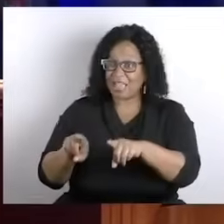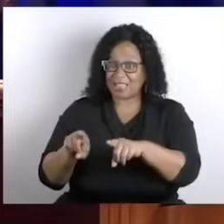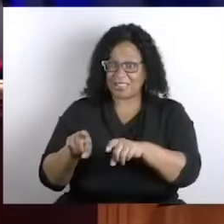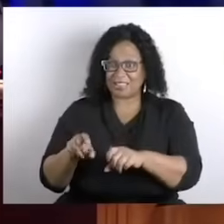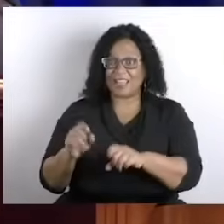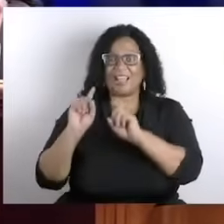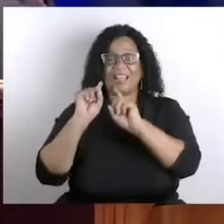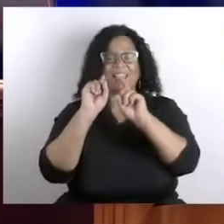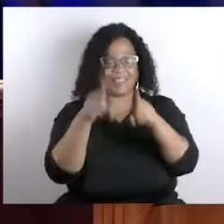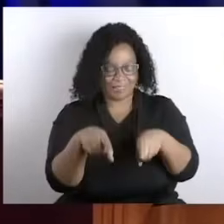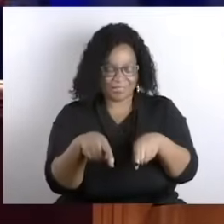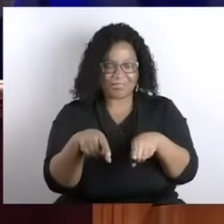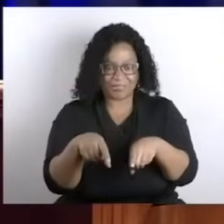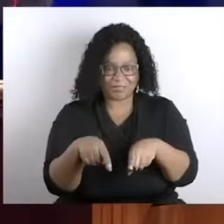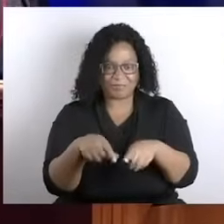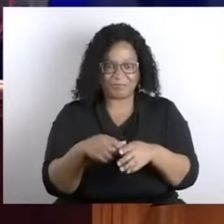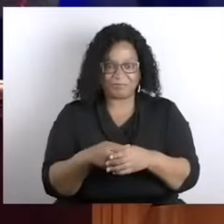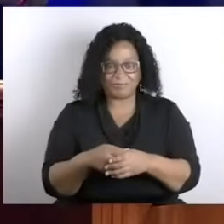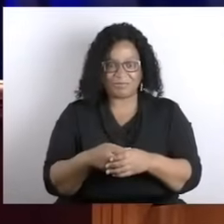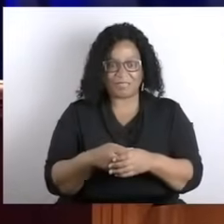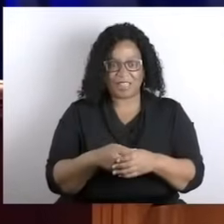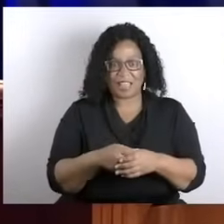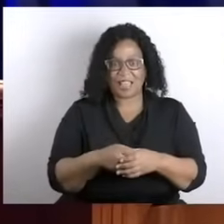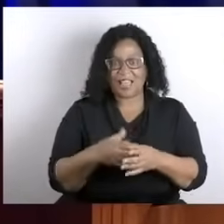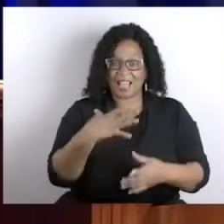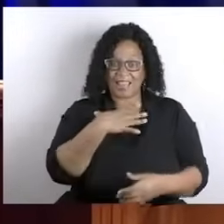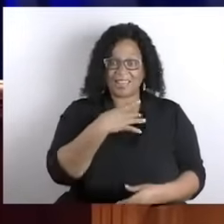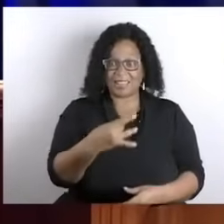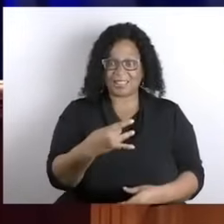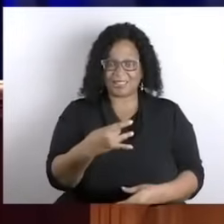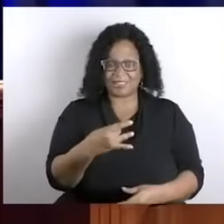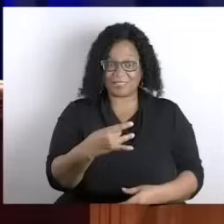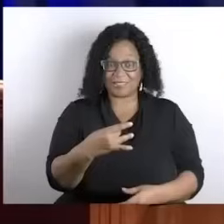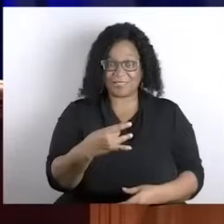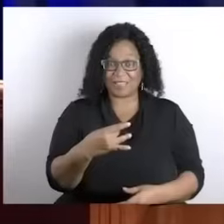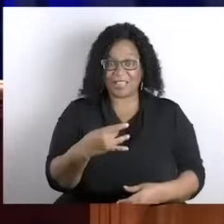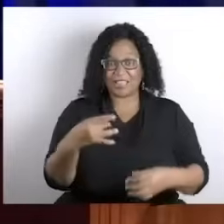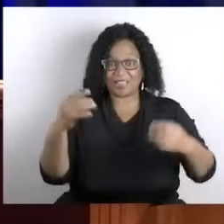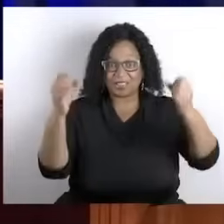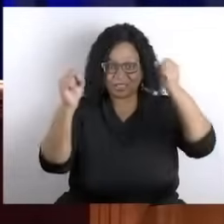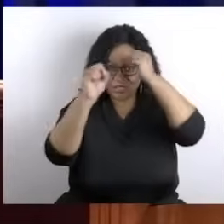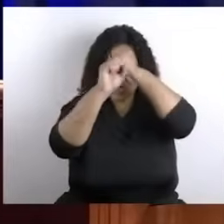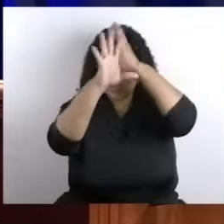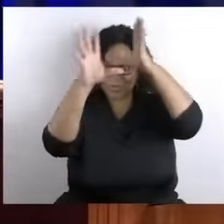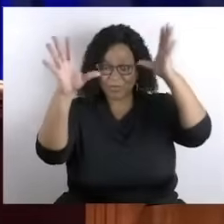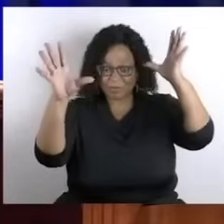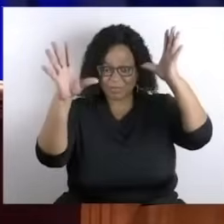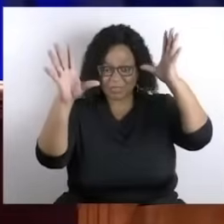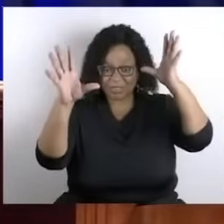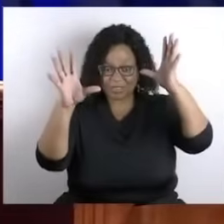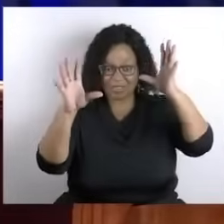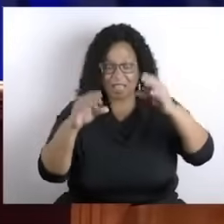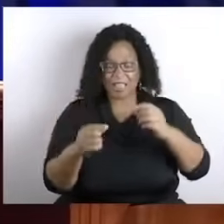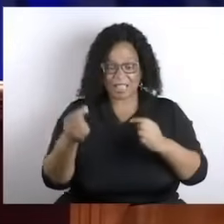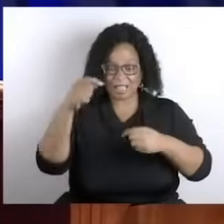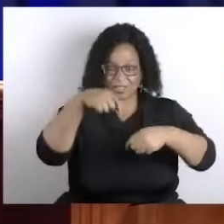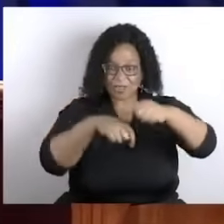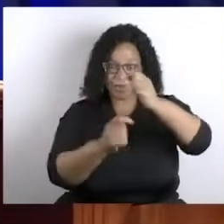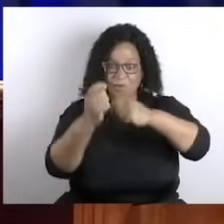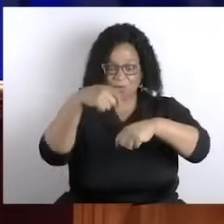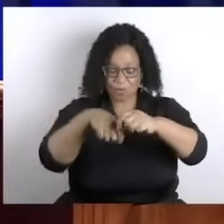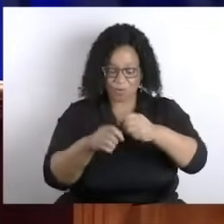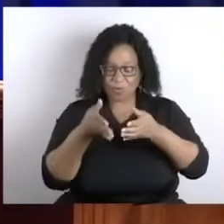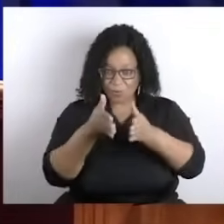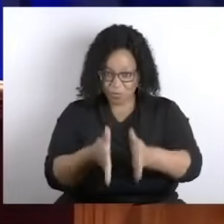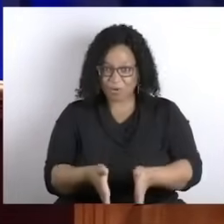AJ, because the text presents God at a metaphorical picture of a weaver. That word, I know the